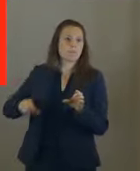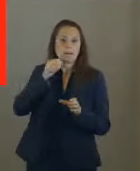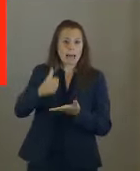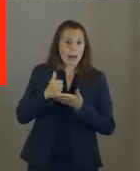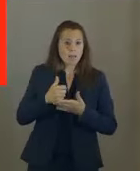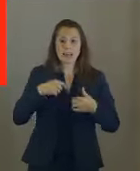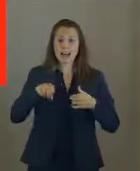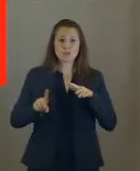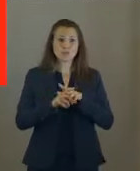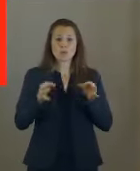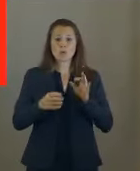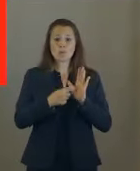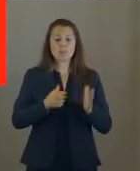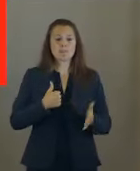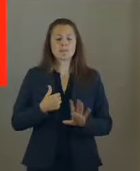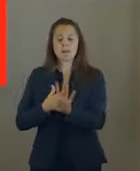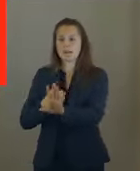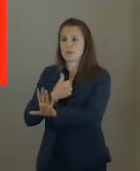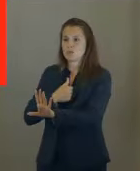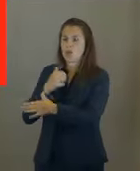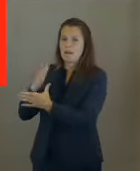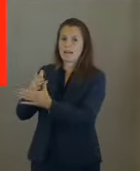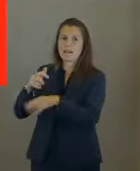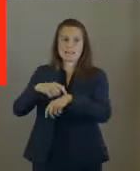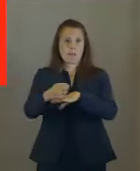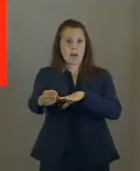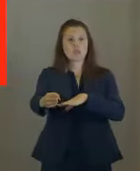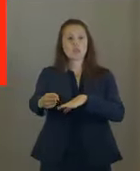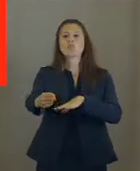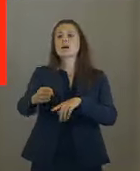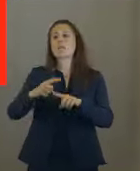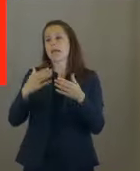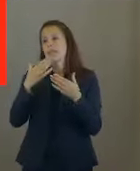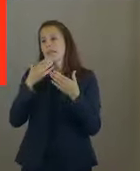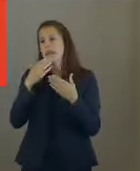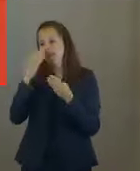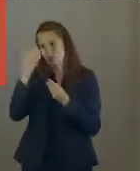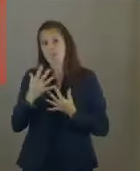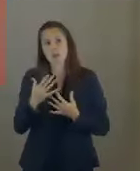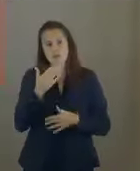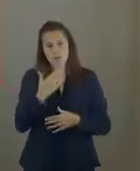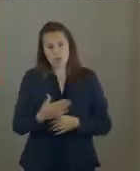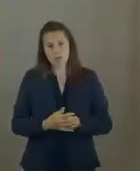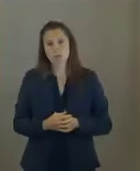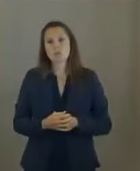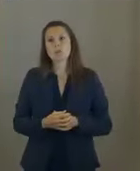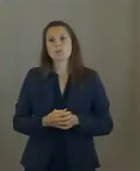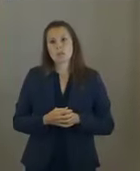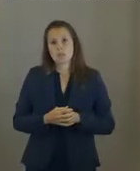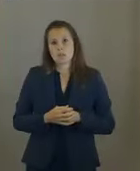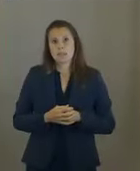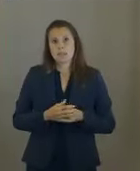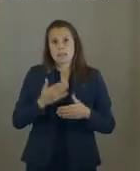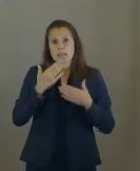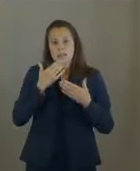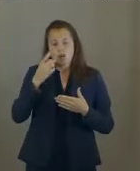represent myself and I kick them all out. Sure, right, so the time has expired, I'm sorry, but thank you for bringing it to our attention.